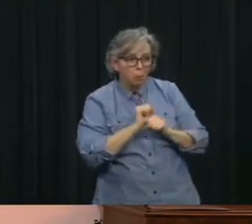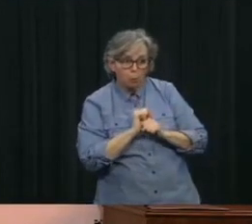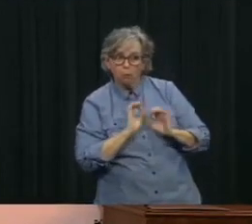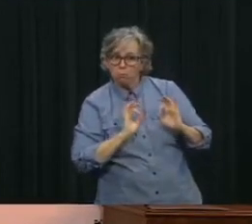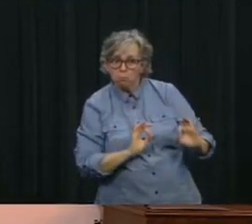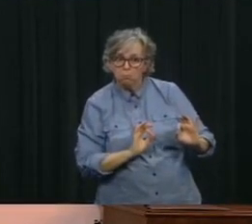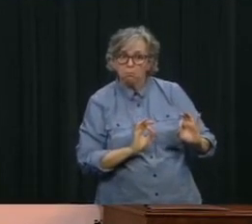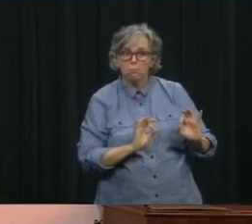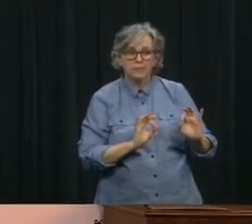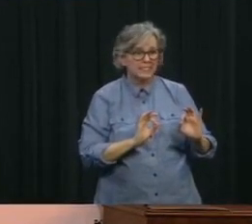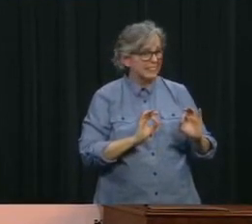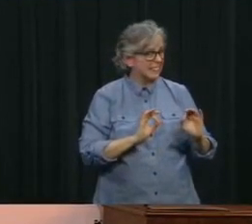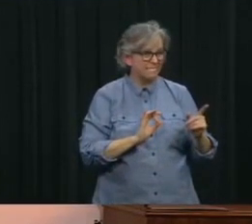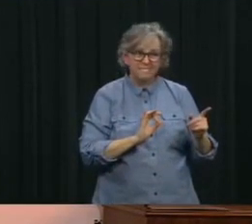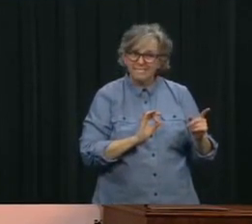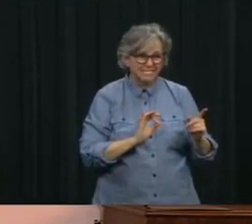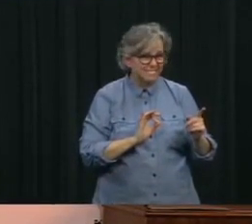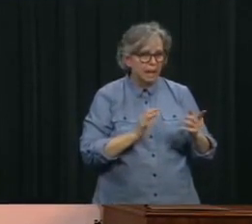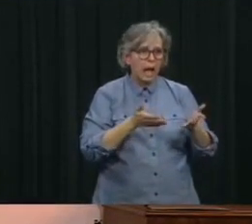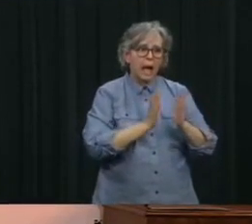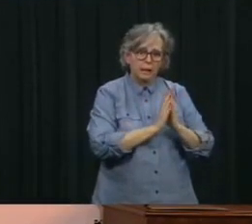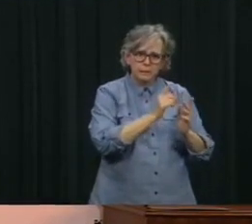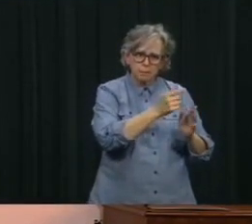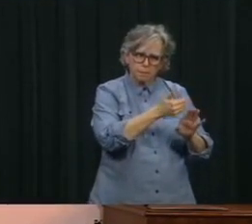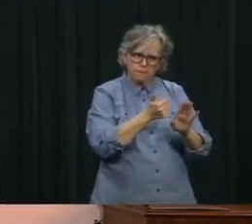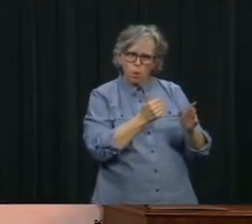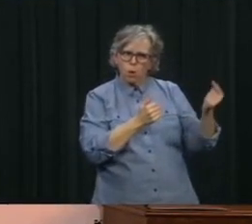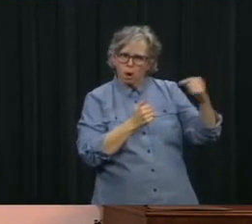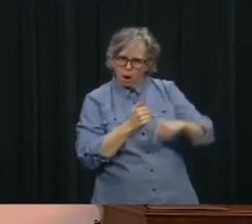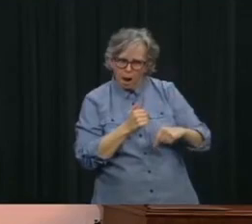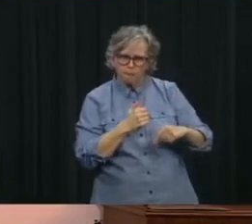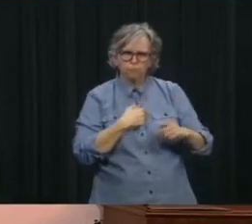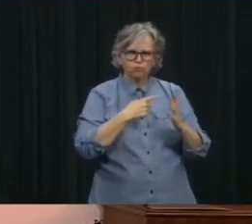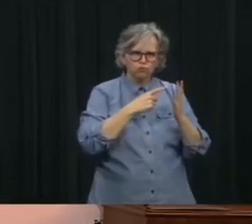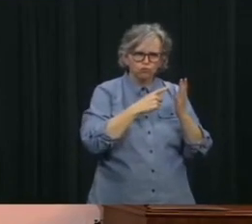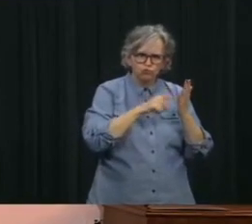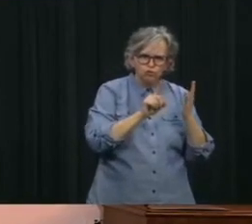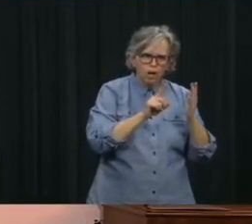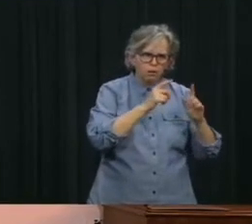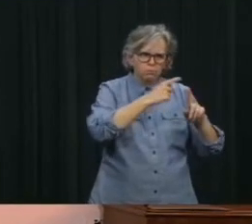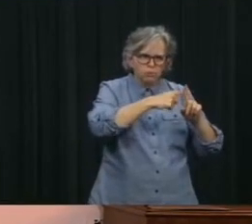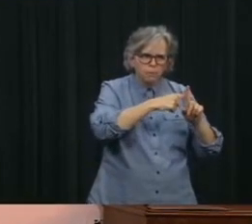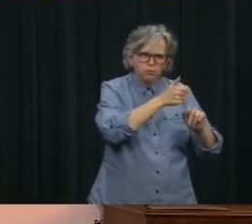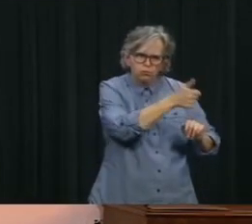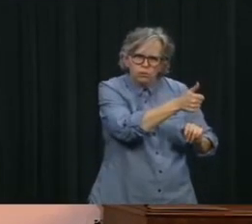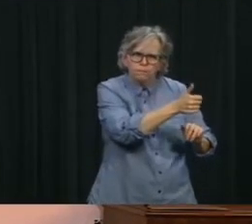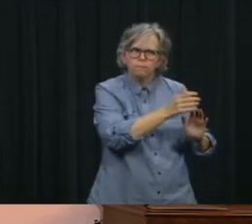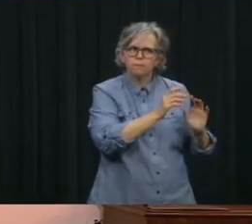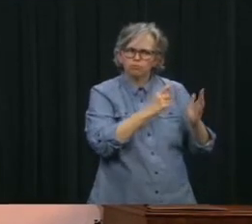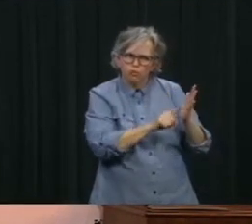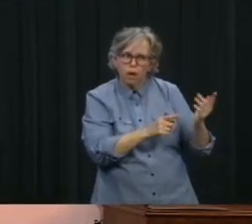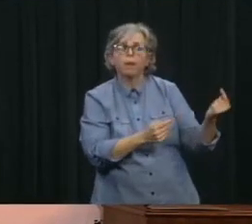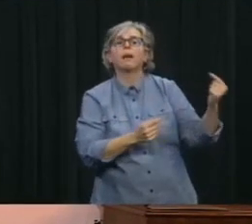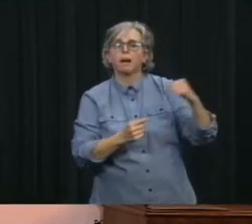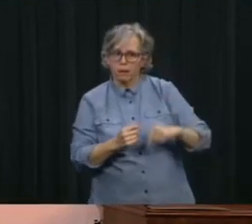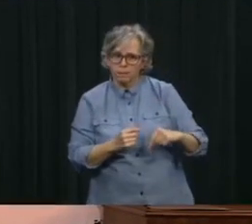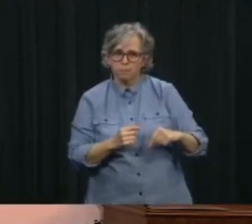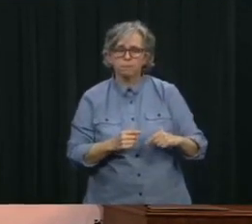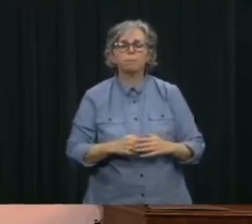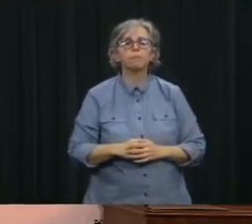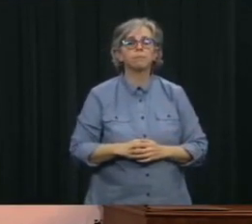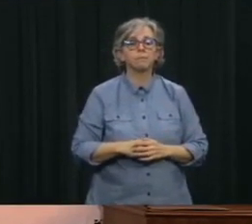home if they don't have that capacity. They are dedicating people to specifically clean all of the